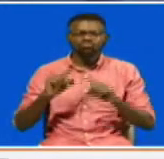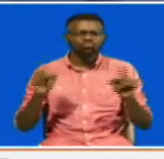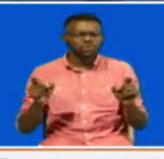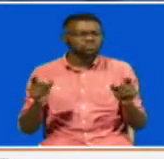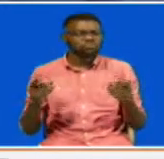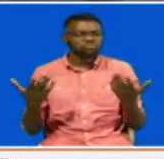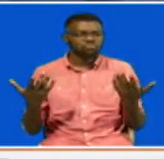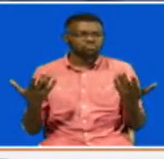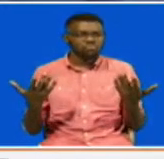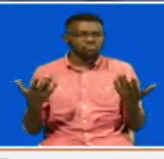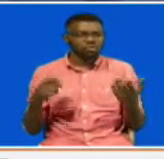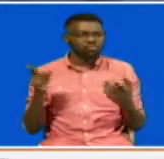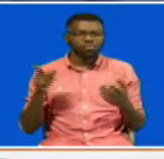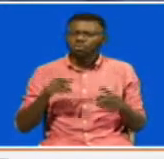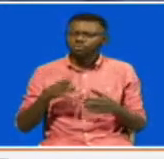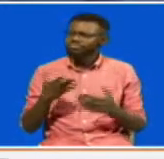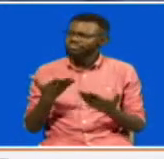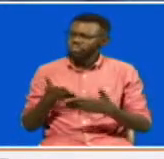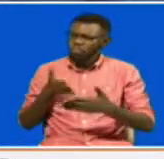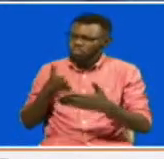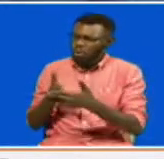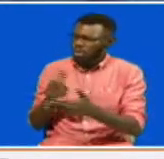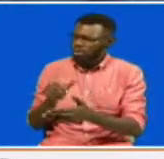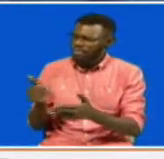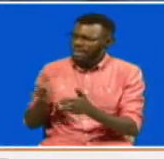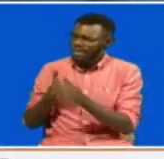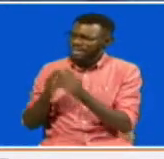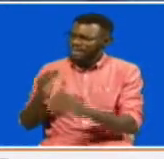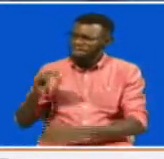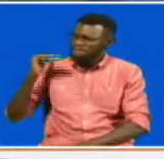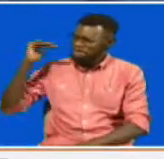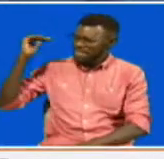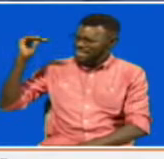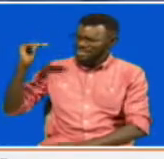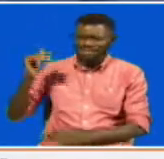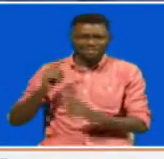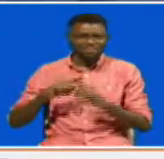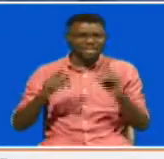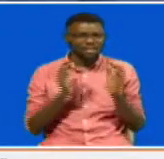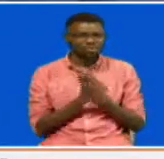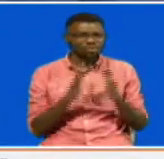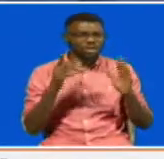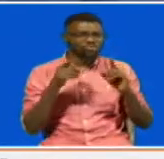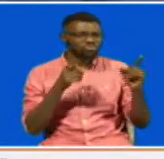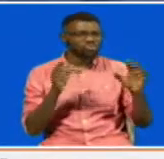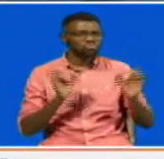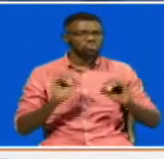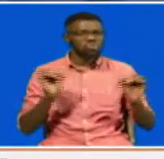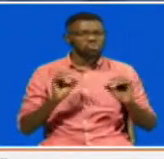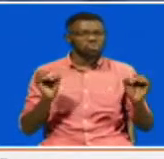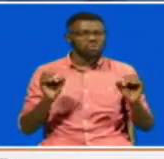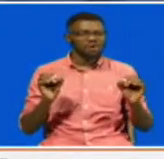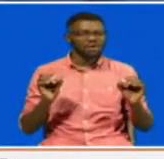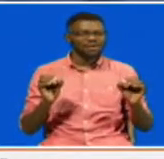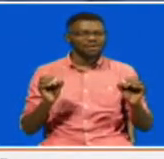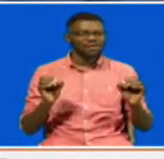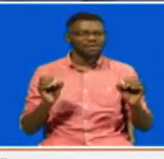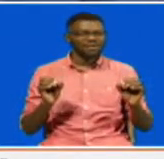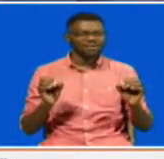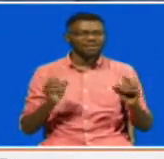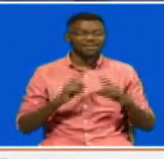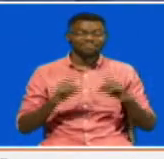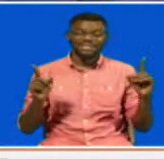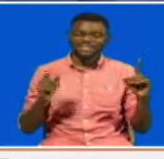undermining the senior leaders in that region. And now we're seeing these people are more senior than you and not congratulating you. I know there's a lot to talk about, unless you want to respond to that in